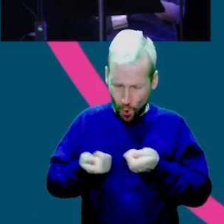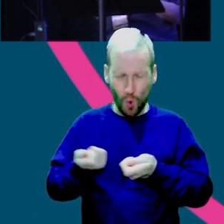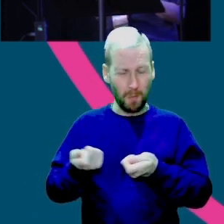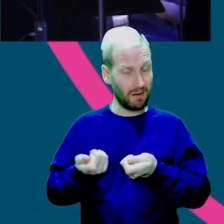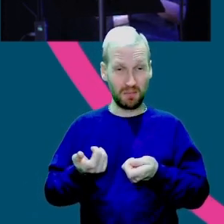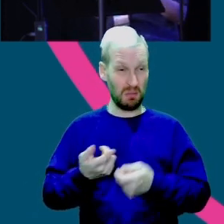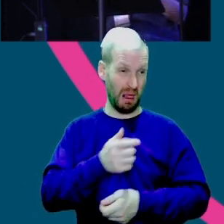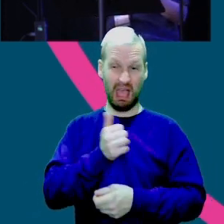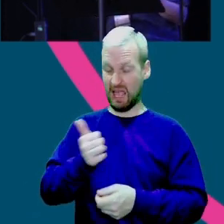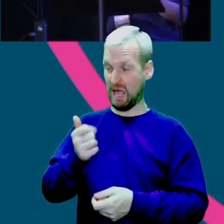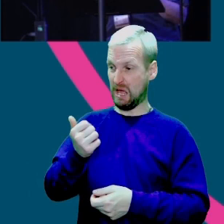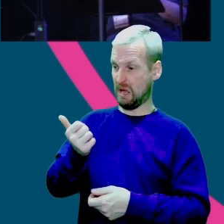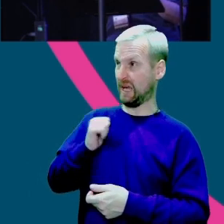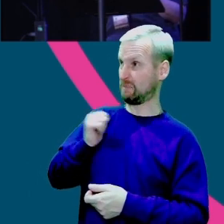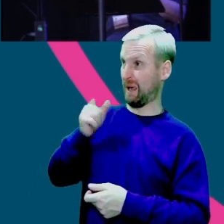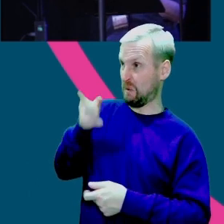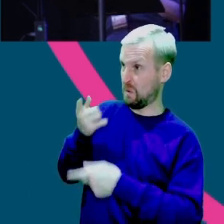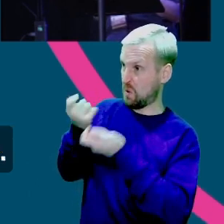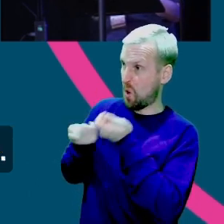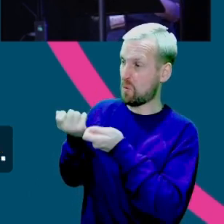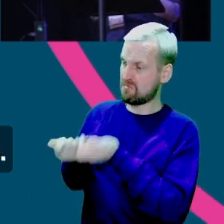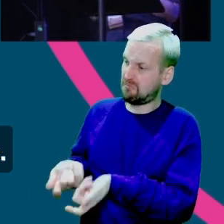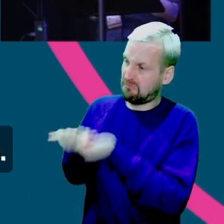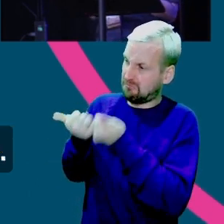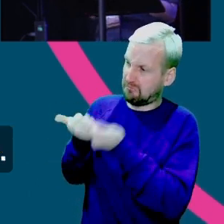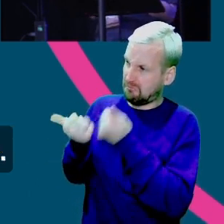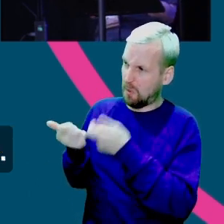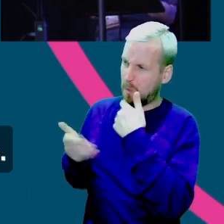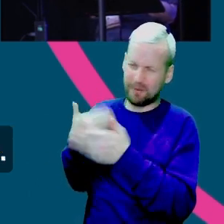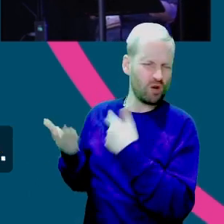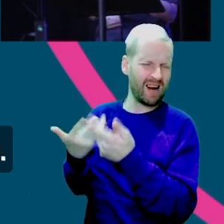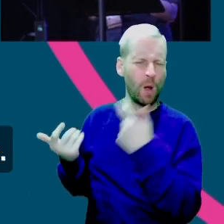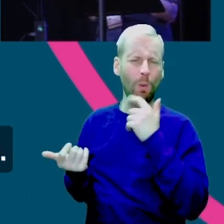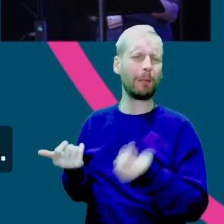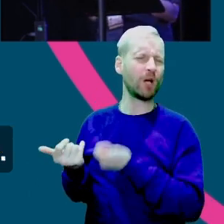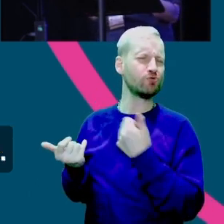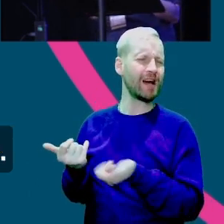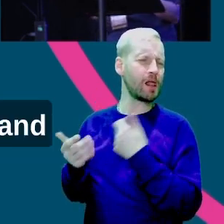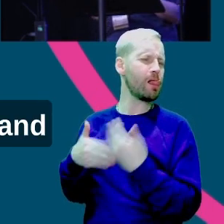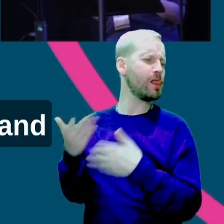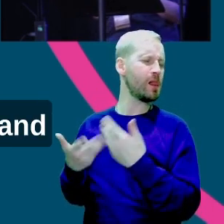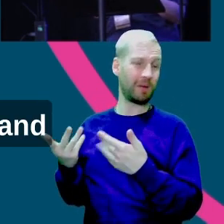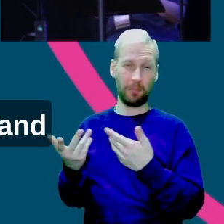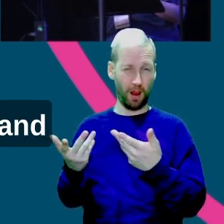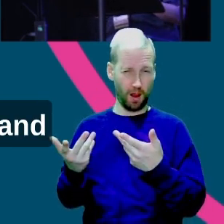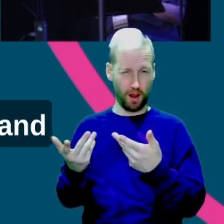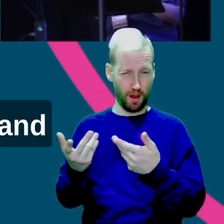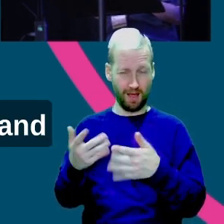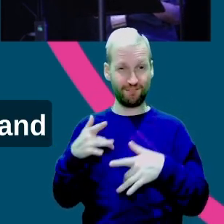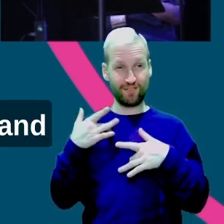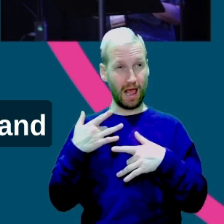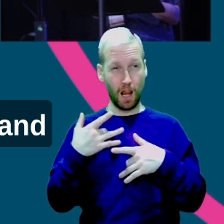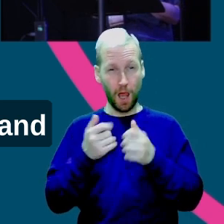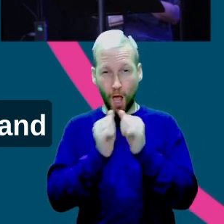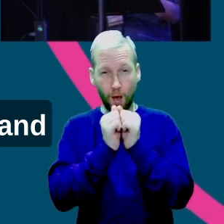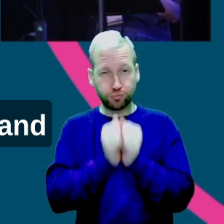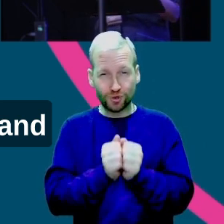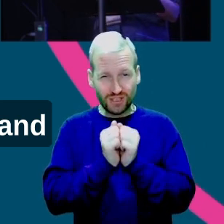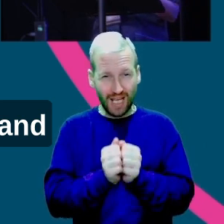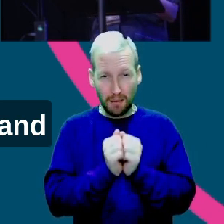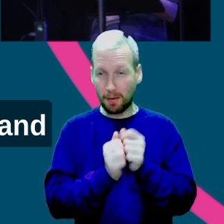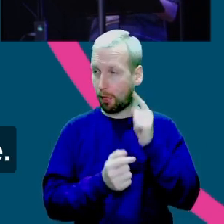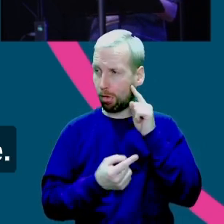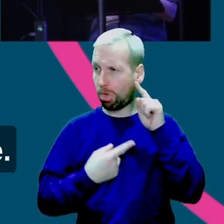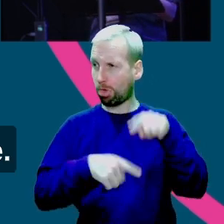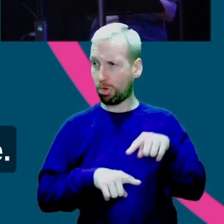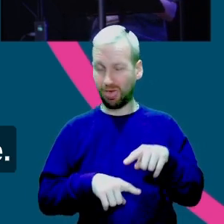for granted, and they feel abandoned or passed around by health and social care professionals. They often feel unappreciated and overlooked, and